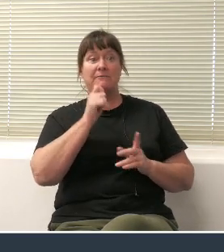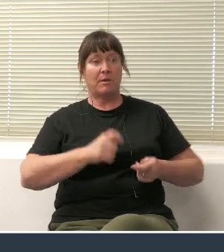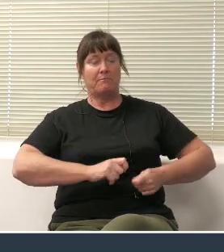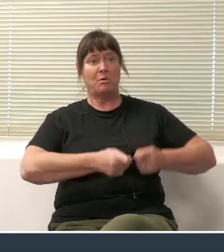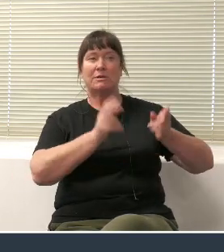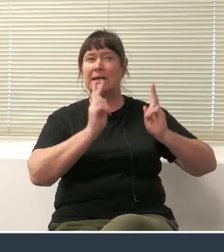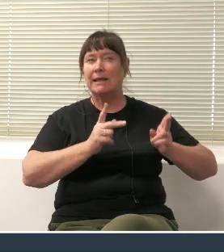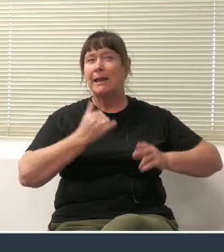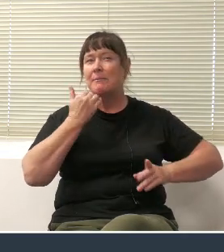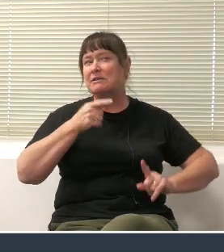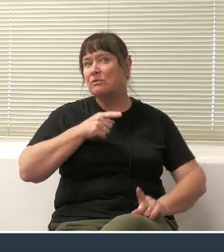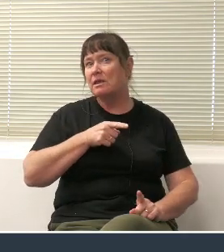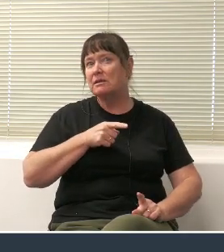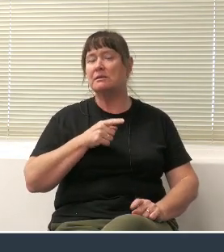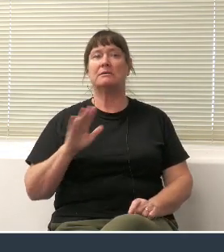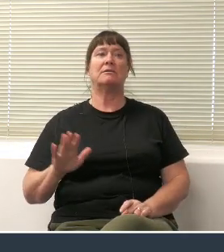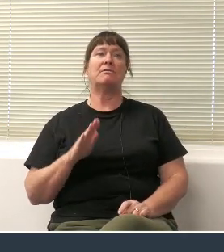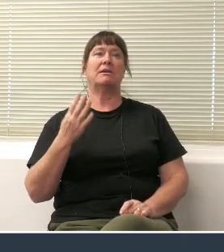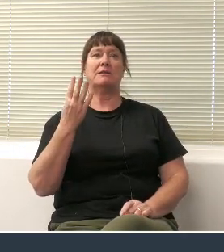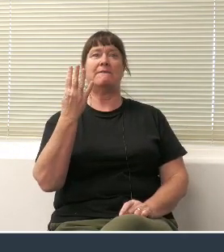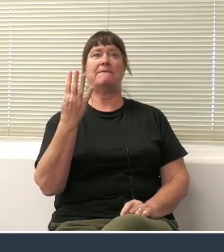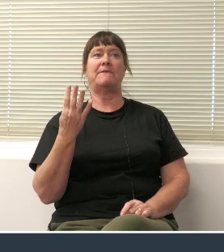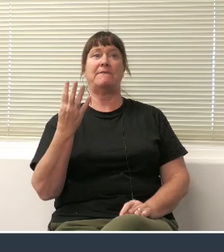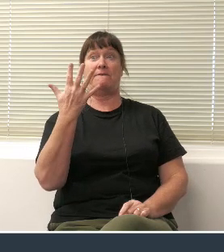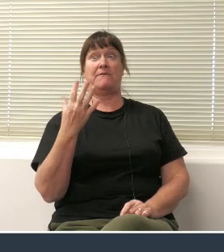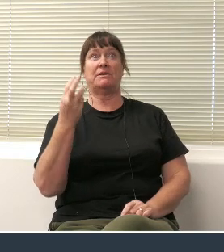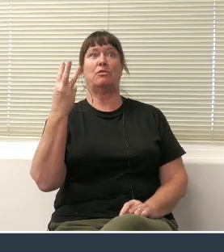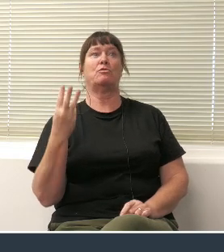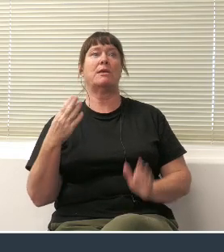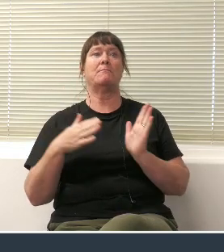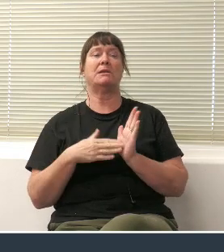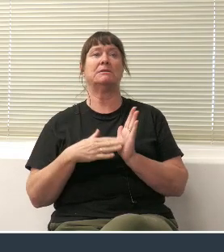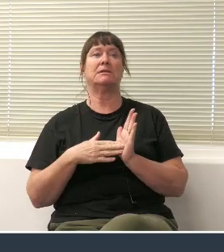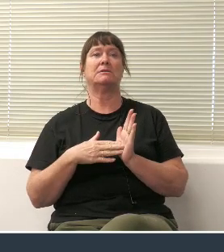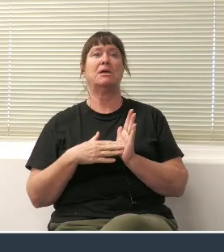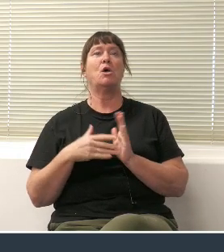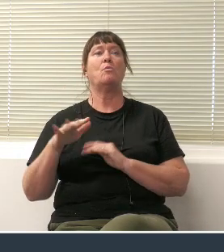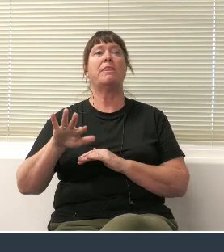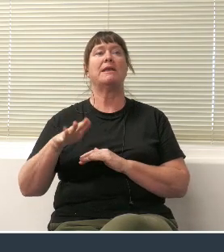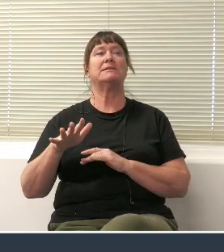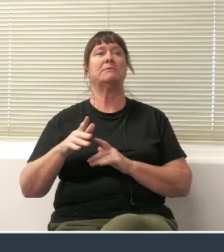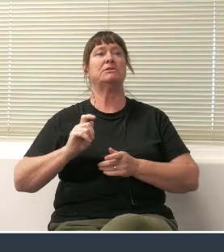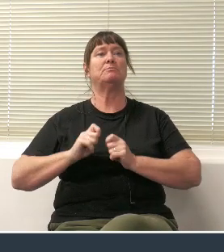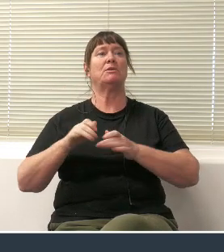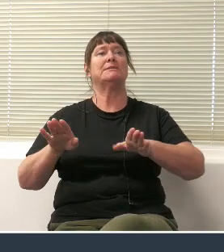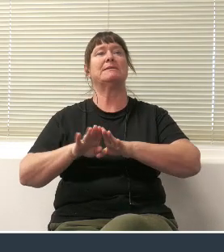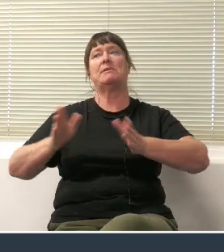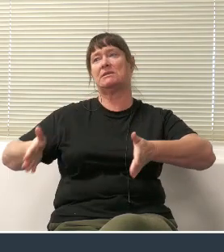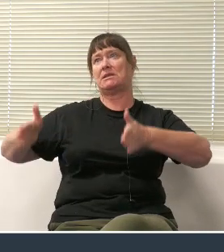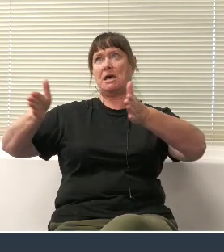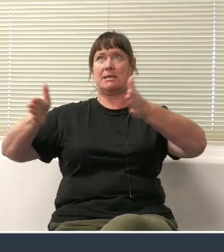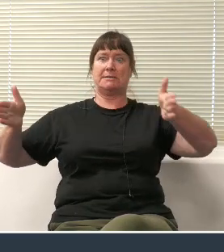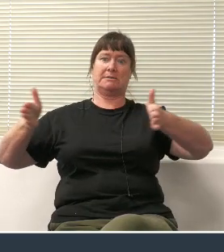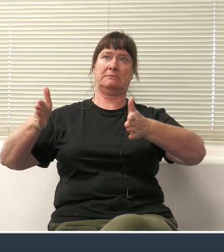cost? Around 53 million was the QS estimate to build something of a similar size, yes.